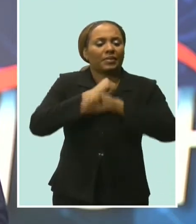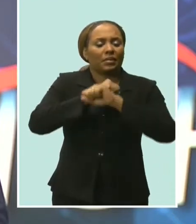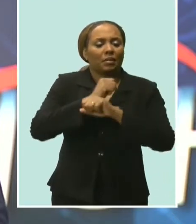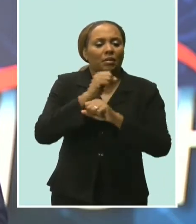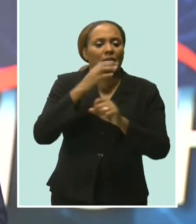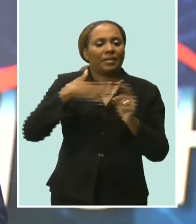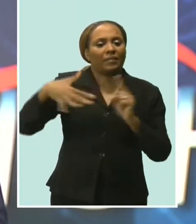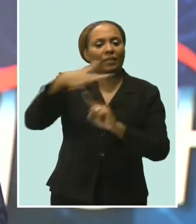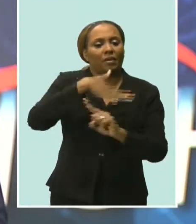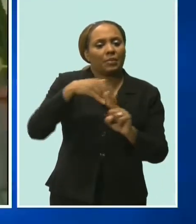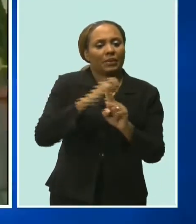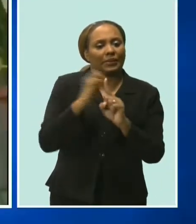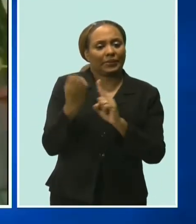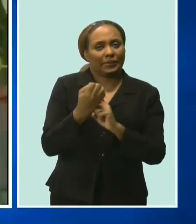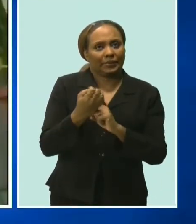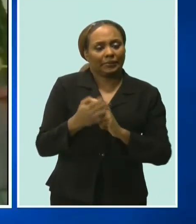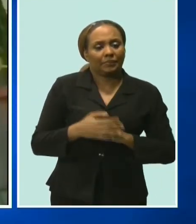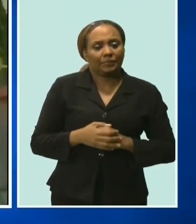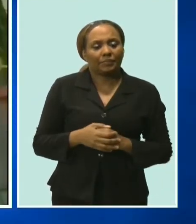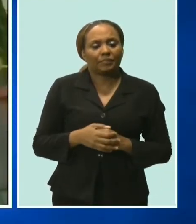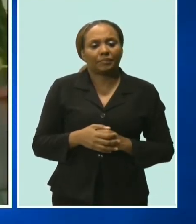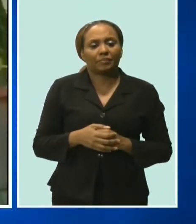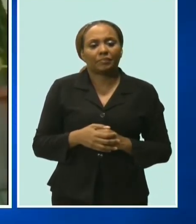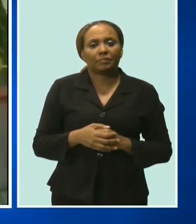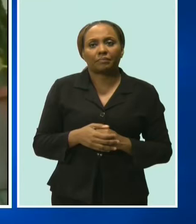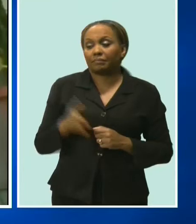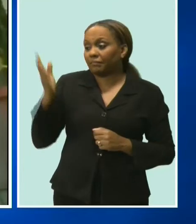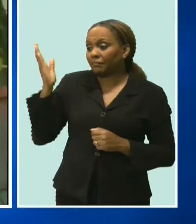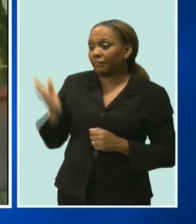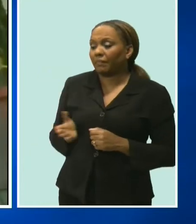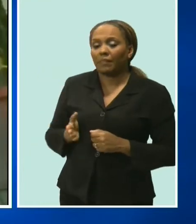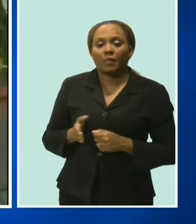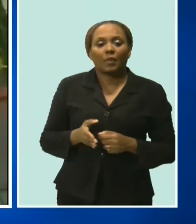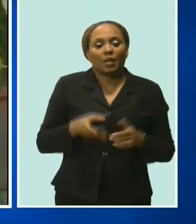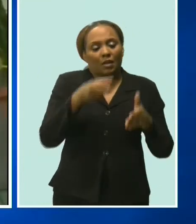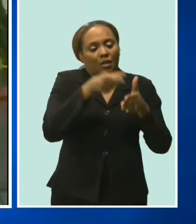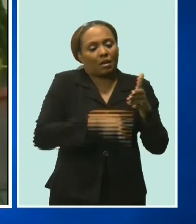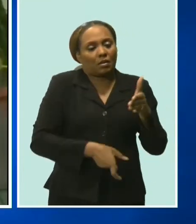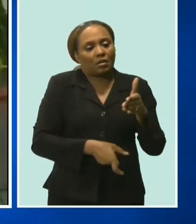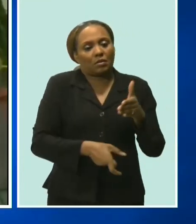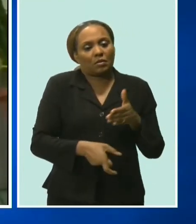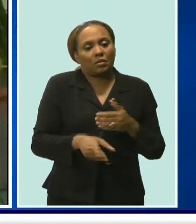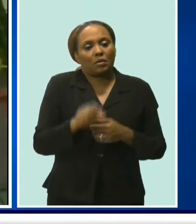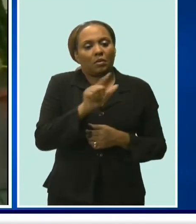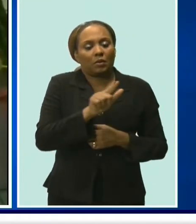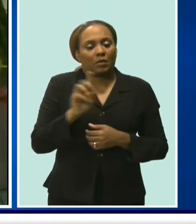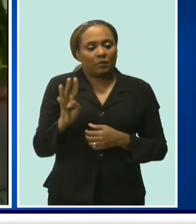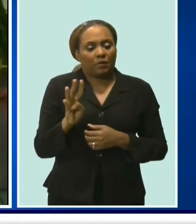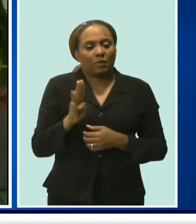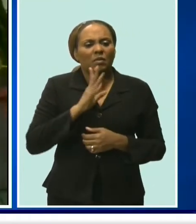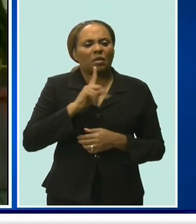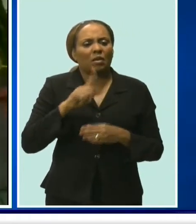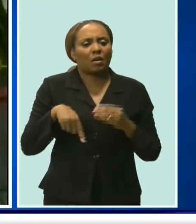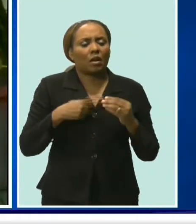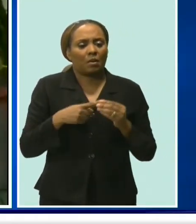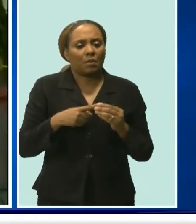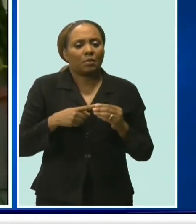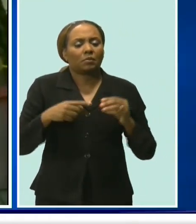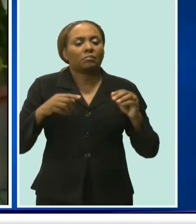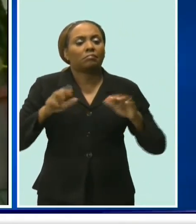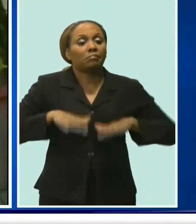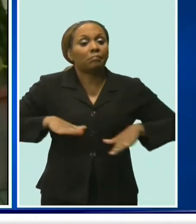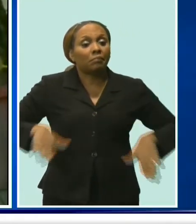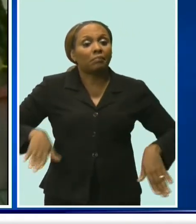environment. That is in Article 24(2), which speaks to the enjoyment of the